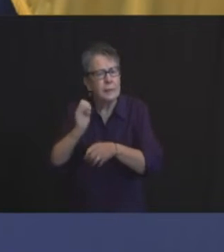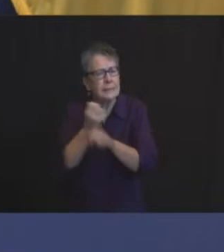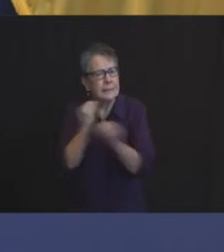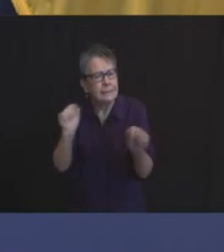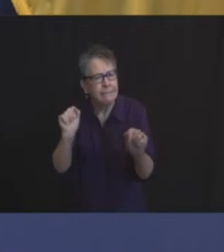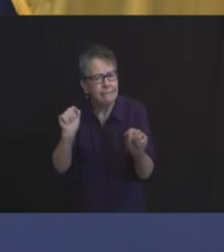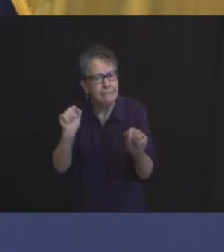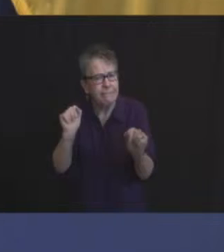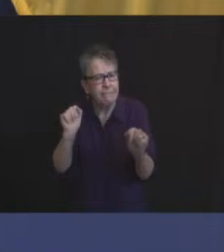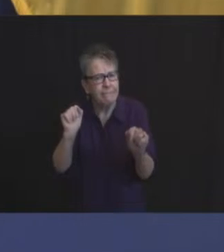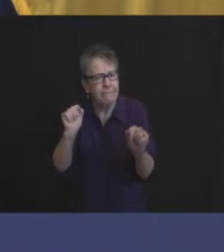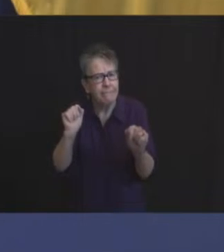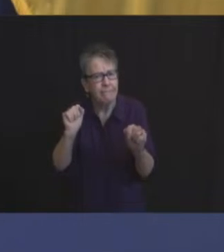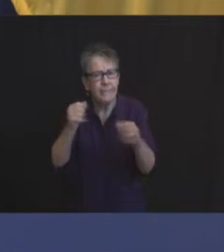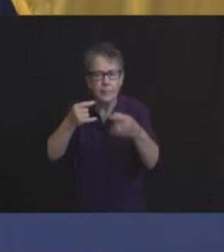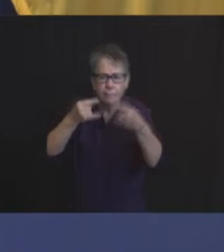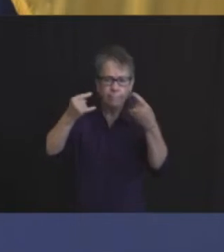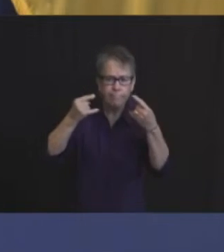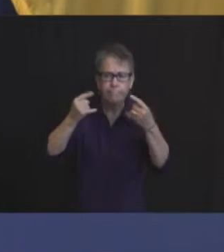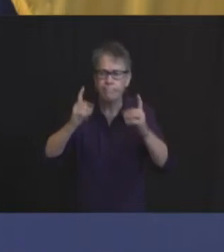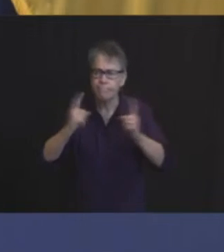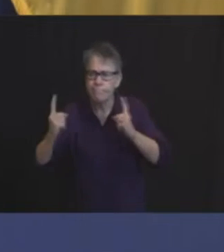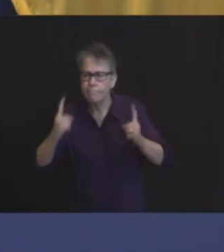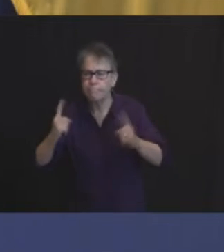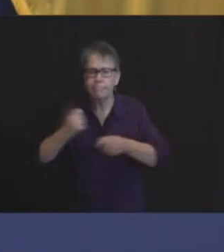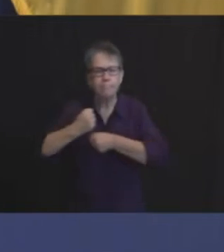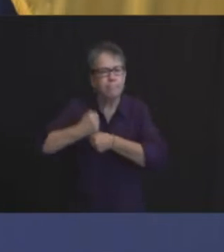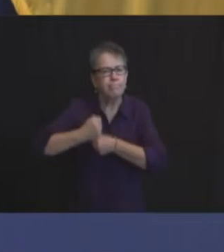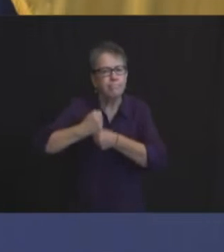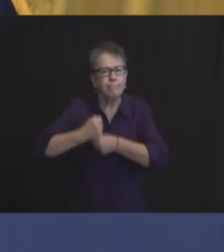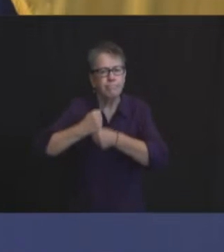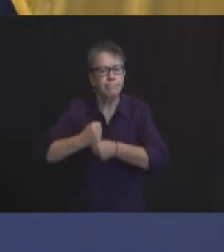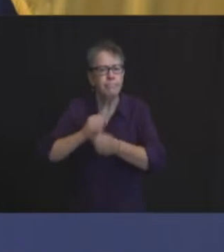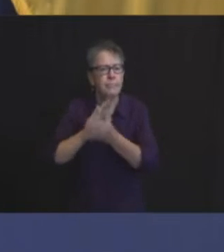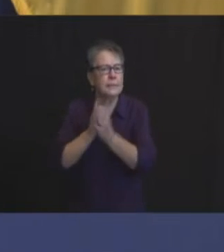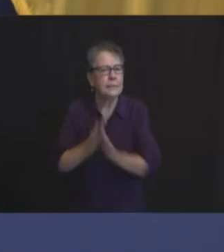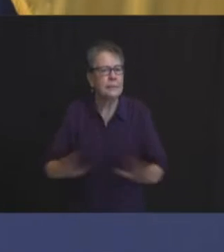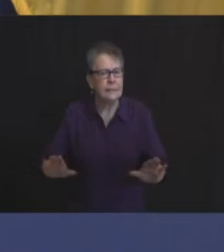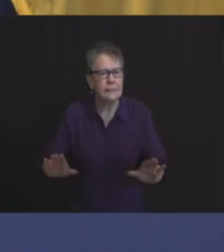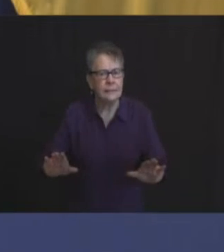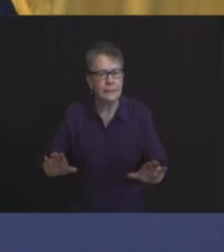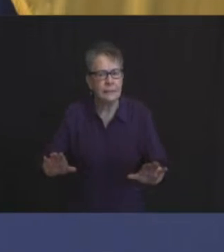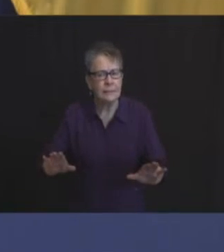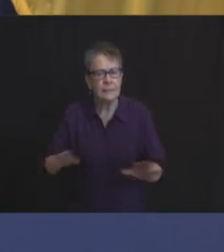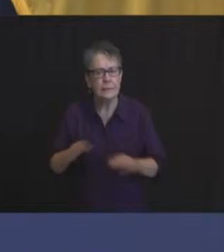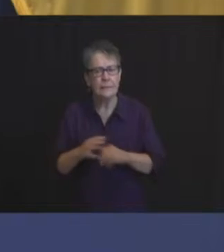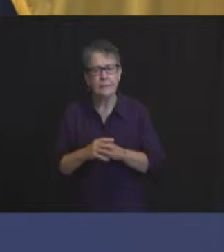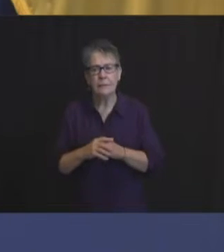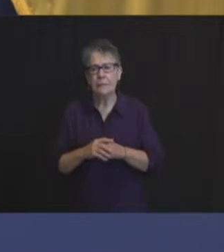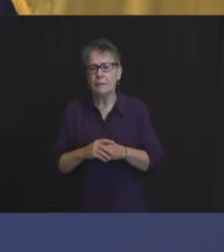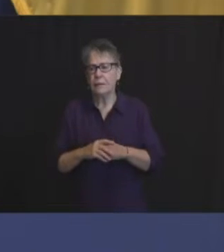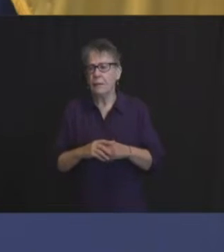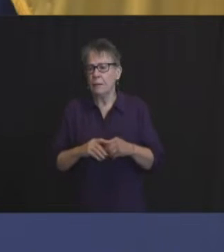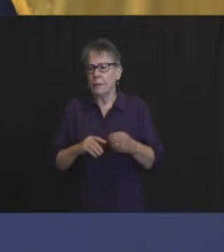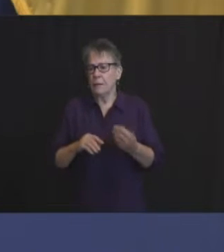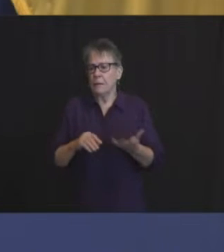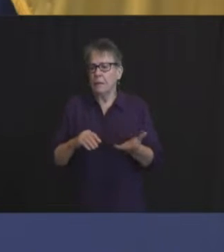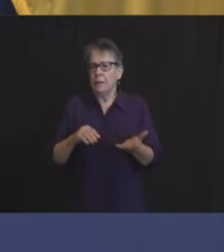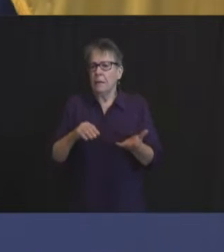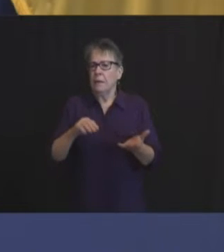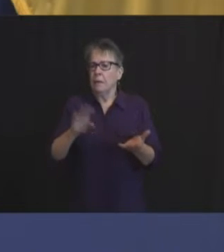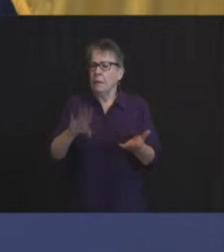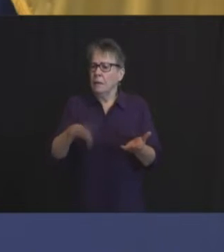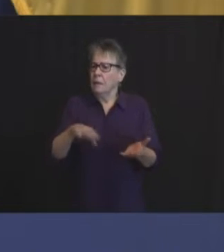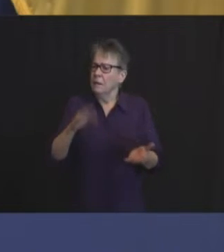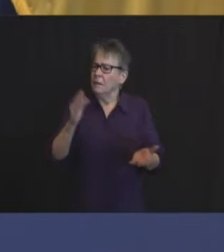helpful. It would have been really helpful for Ted Cruz and Josh Hawley not to have proceeded with their